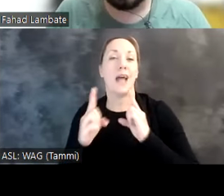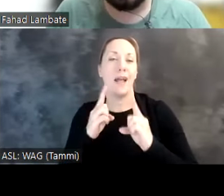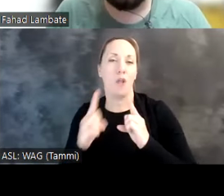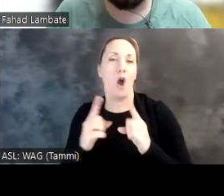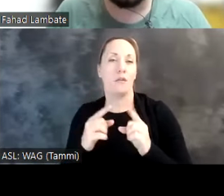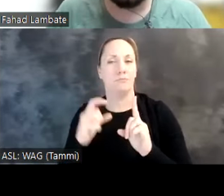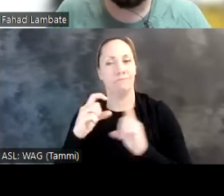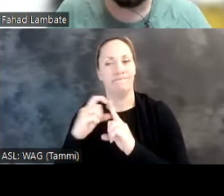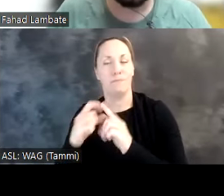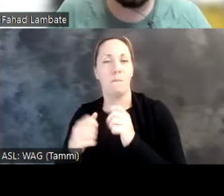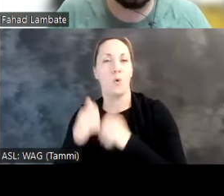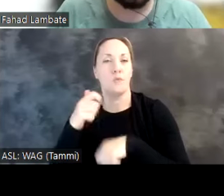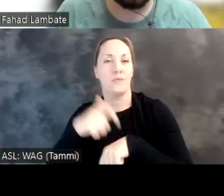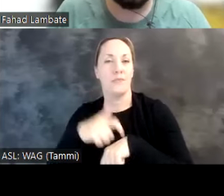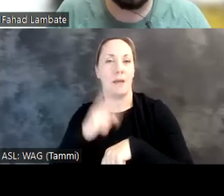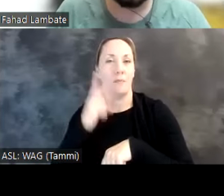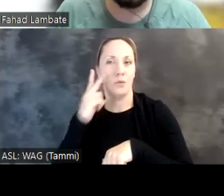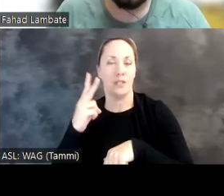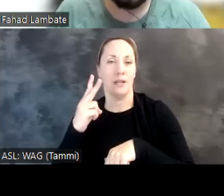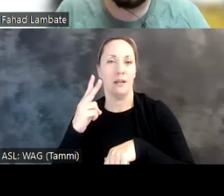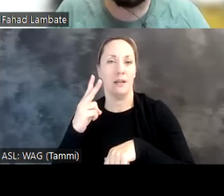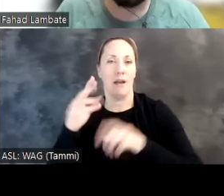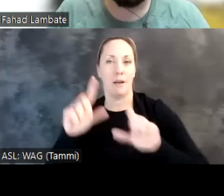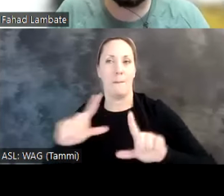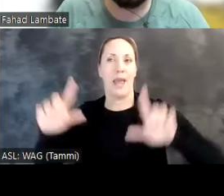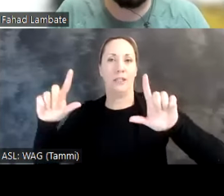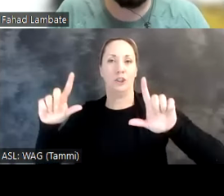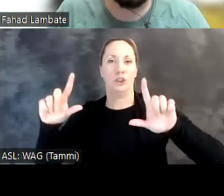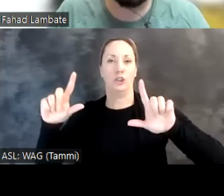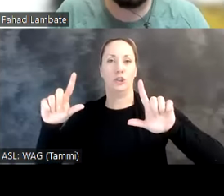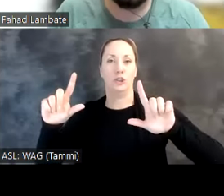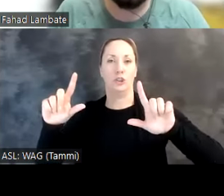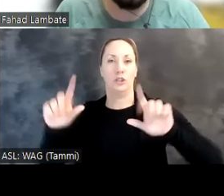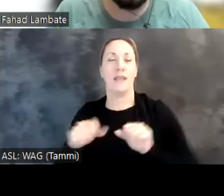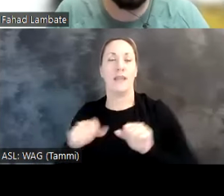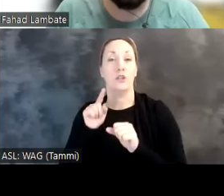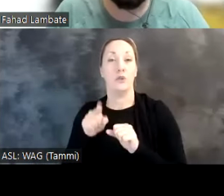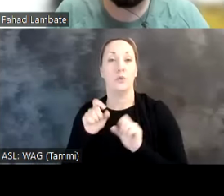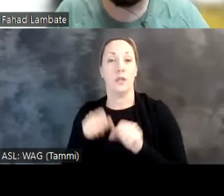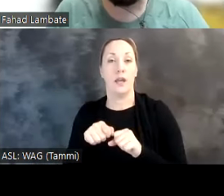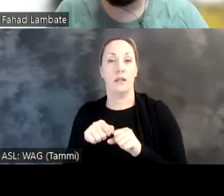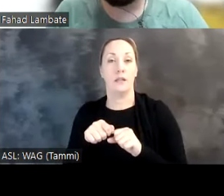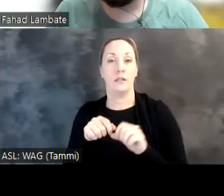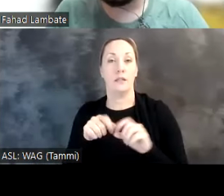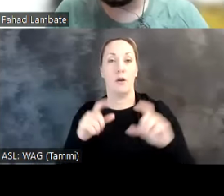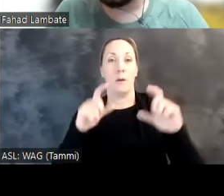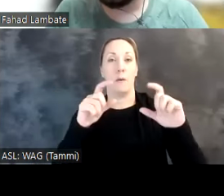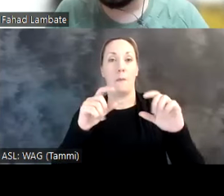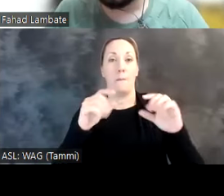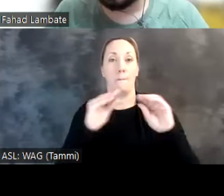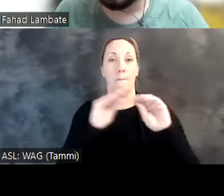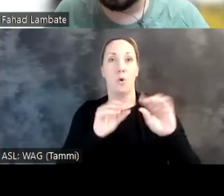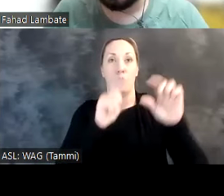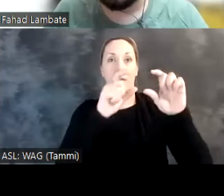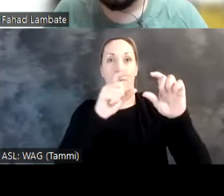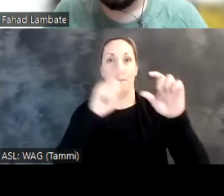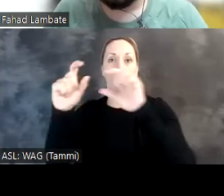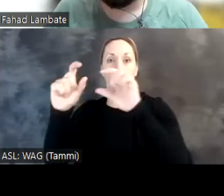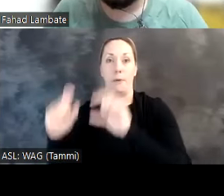of the time which appears on a page, and then you can basically move it from one location to another as